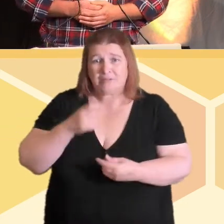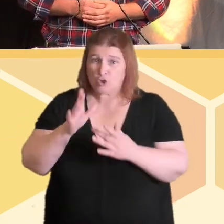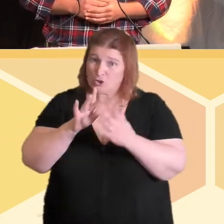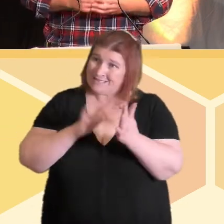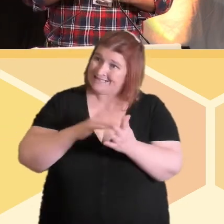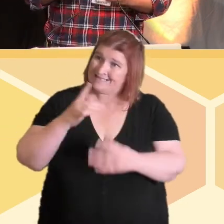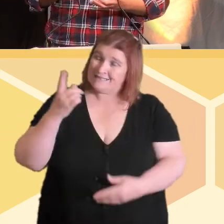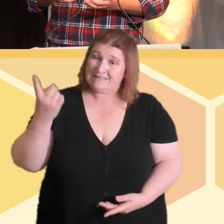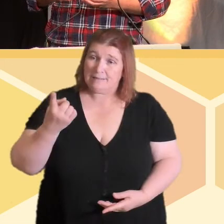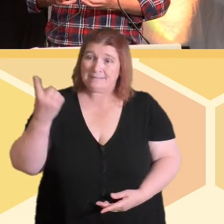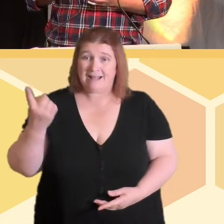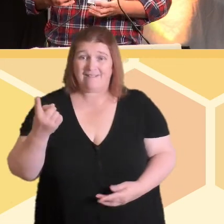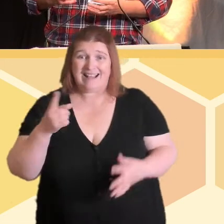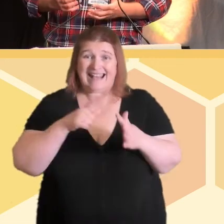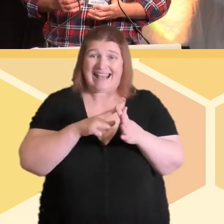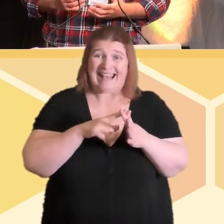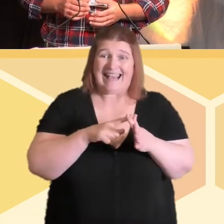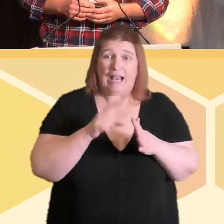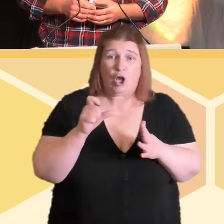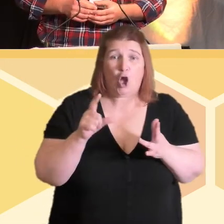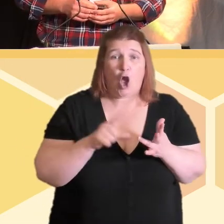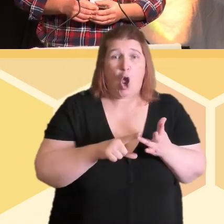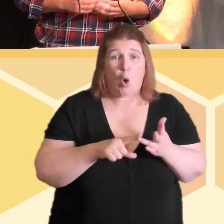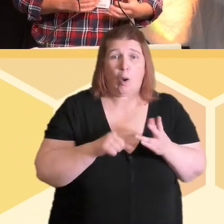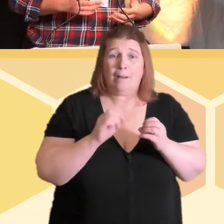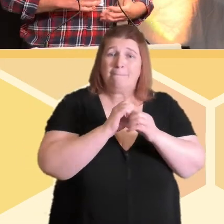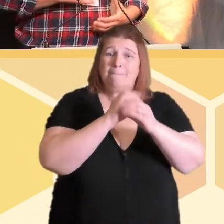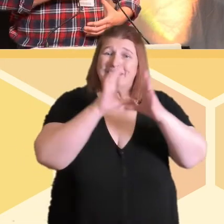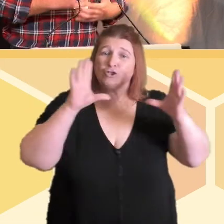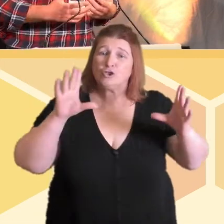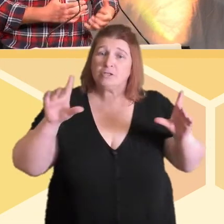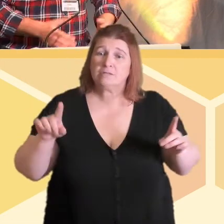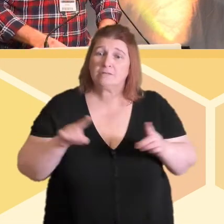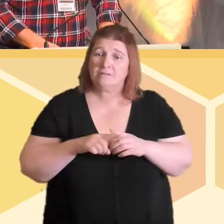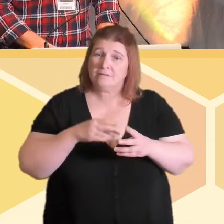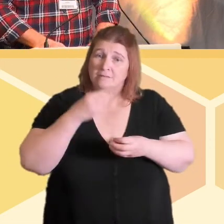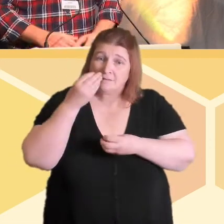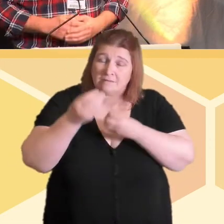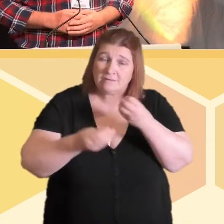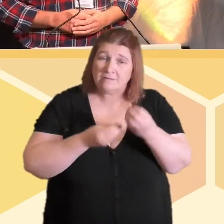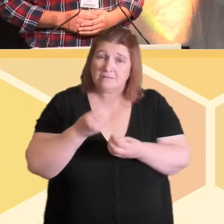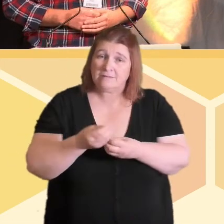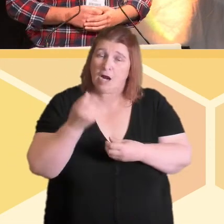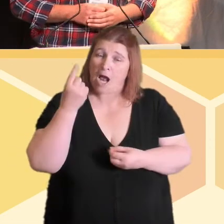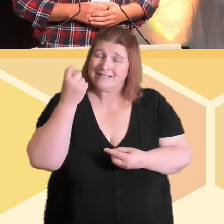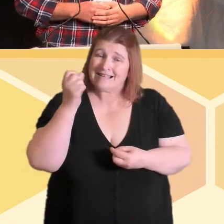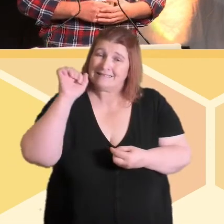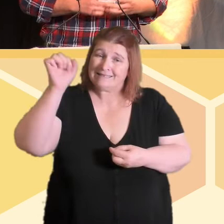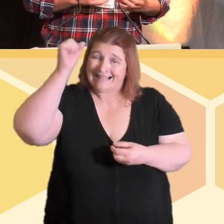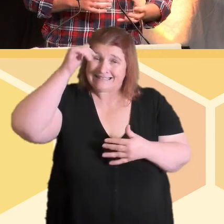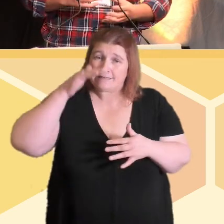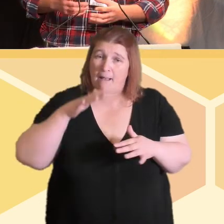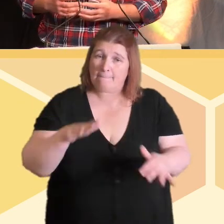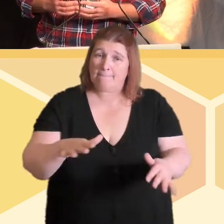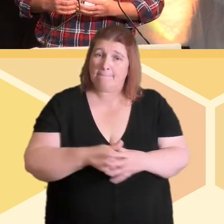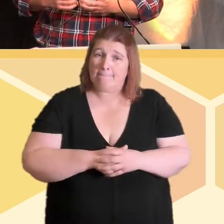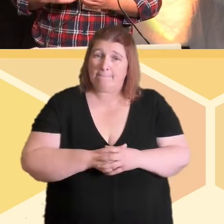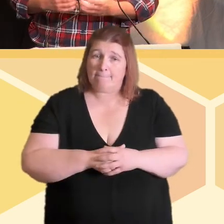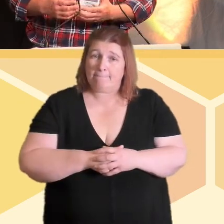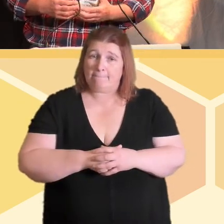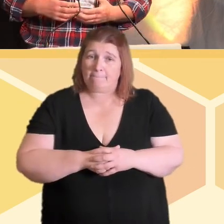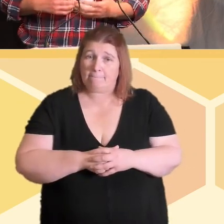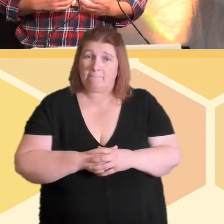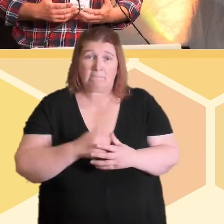himself used eco-imagery, didn't he, to help people understand the kingdom of God. And this is something that we